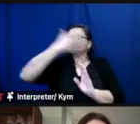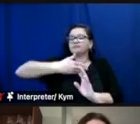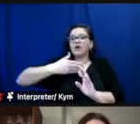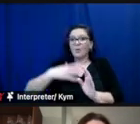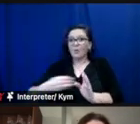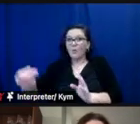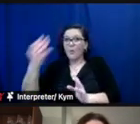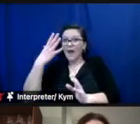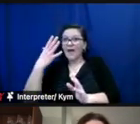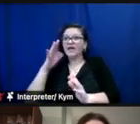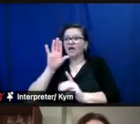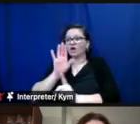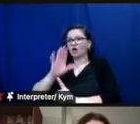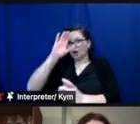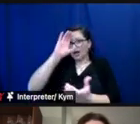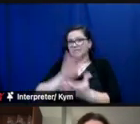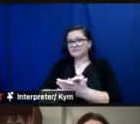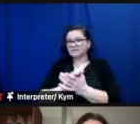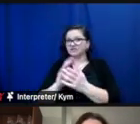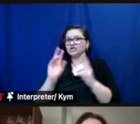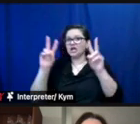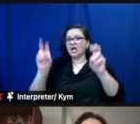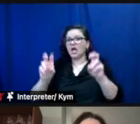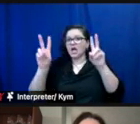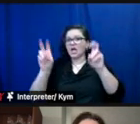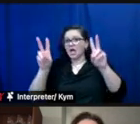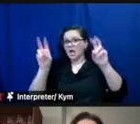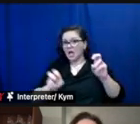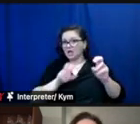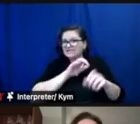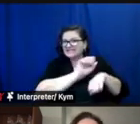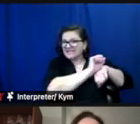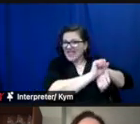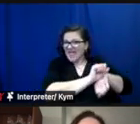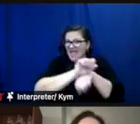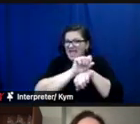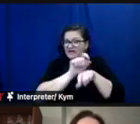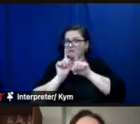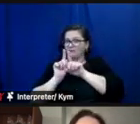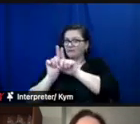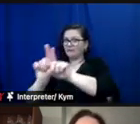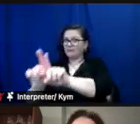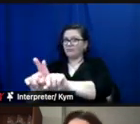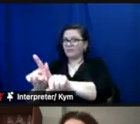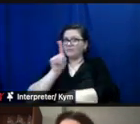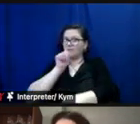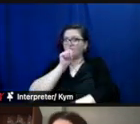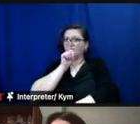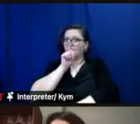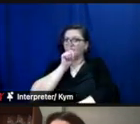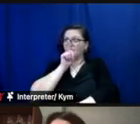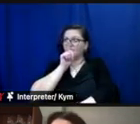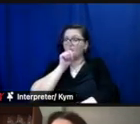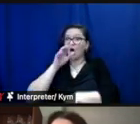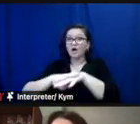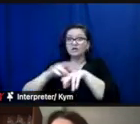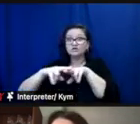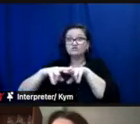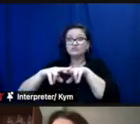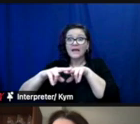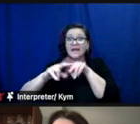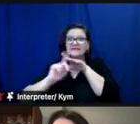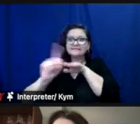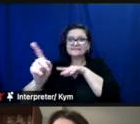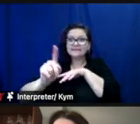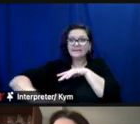slave, is what she, you know, her assistant. And they took the train north. And that's how they escaped. All right, so the last person